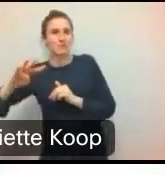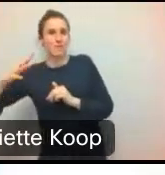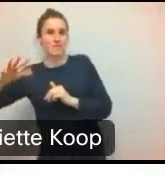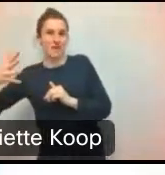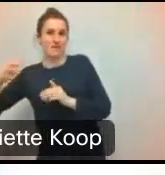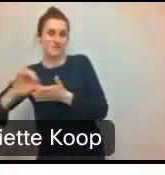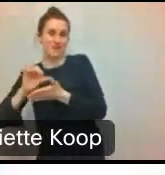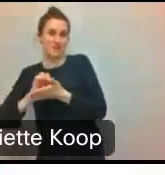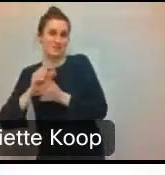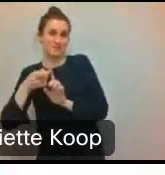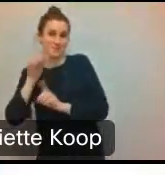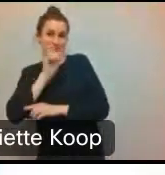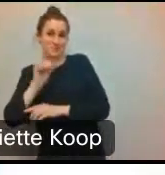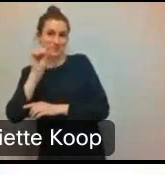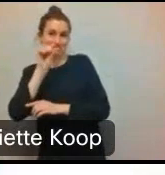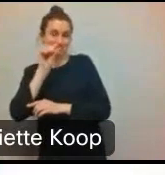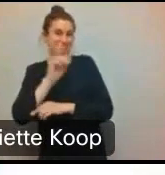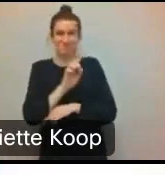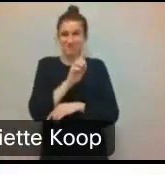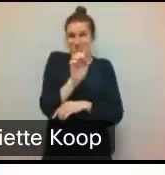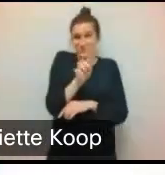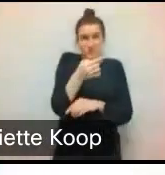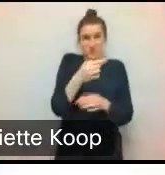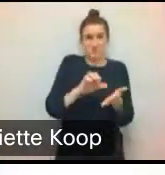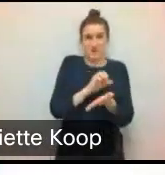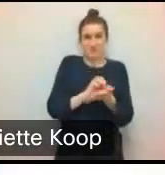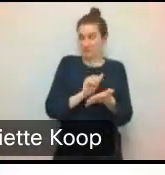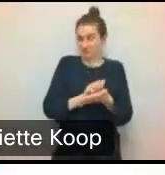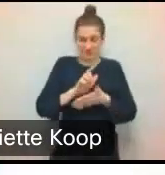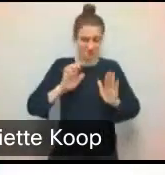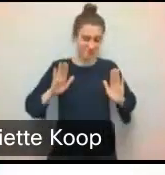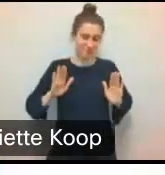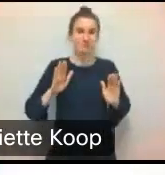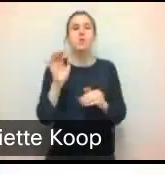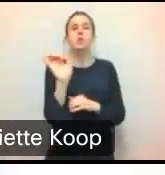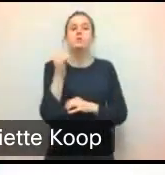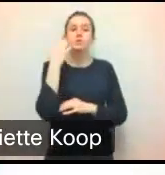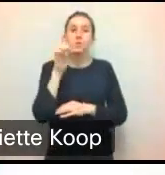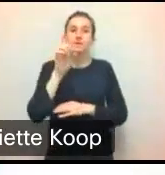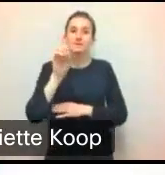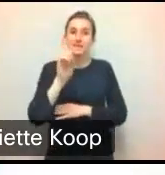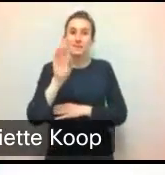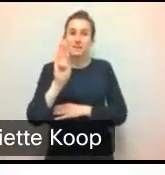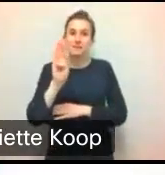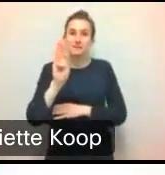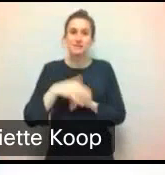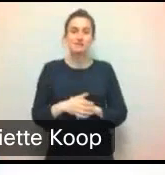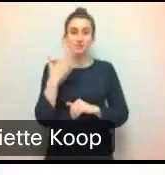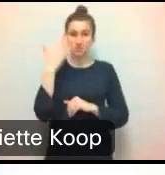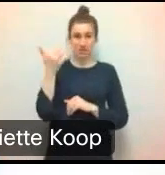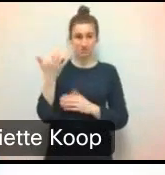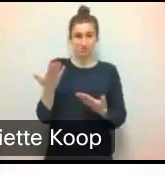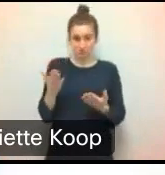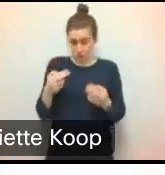don't go beyond the first page of a database too. Because again, we are human, we're pressed